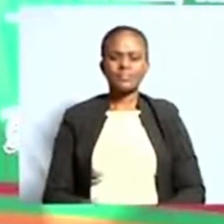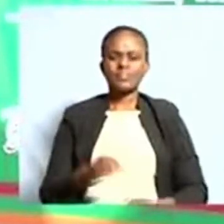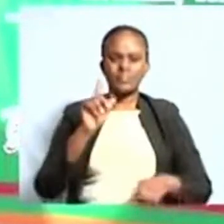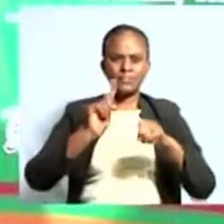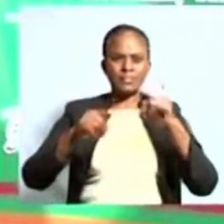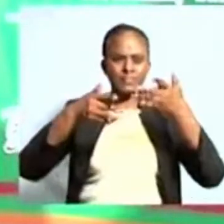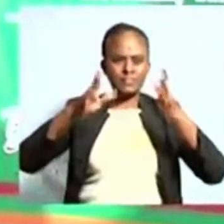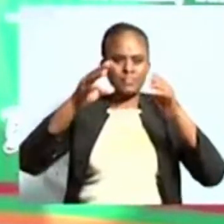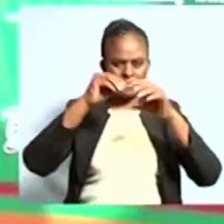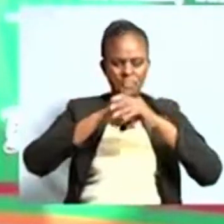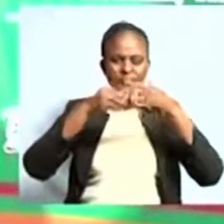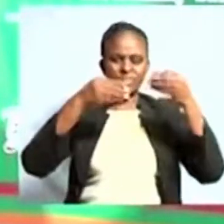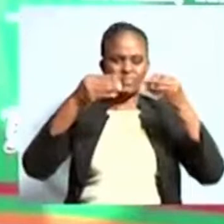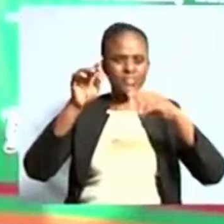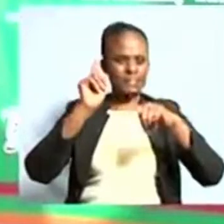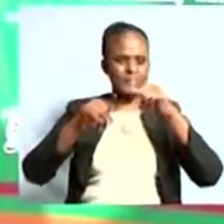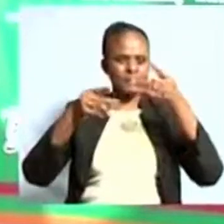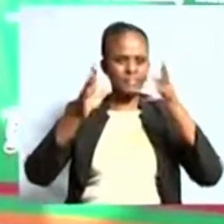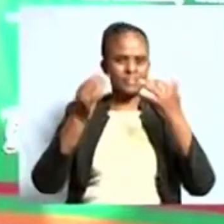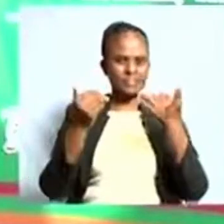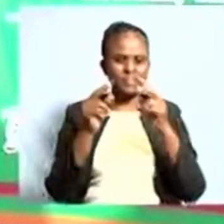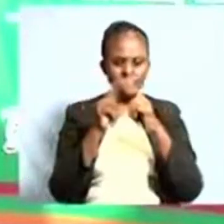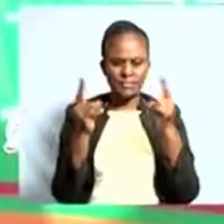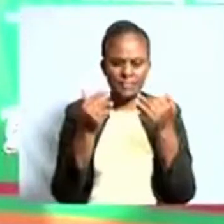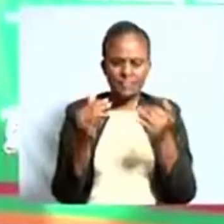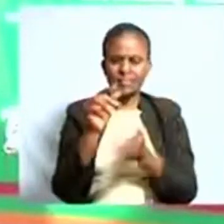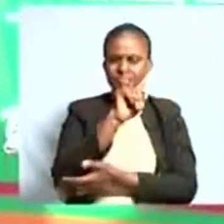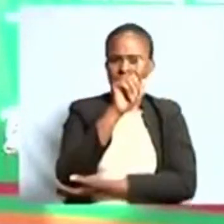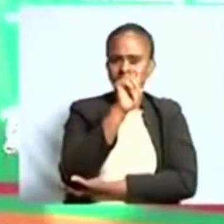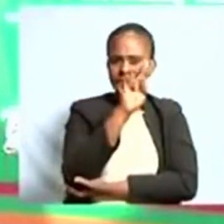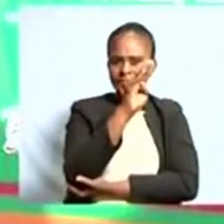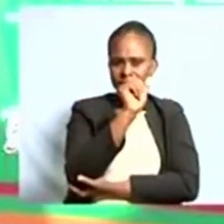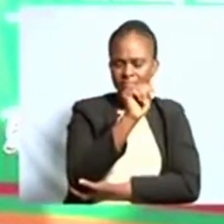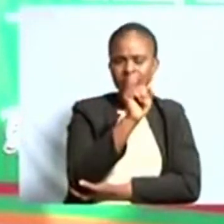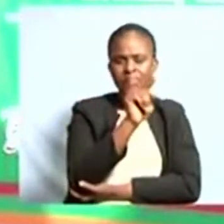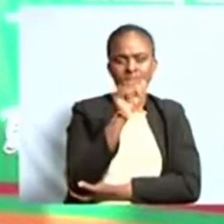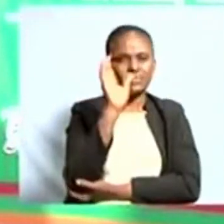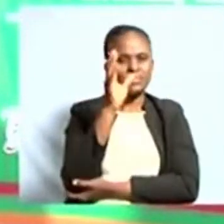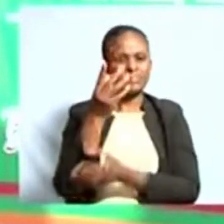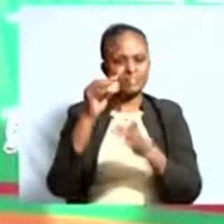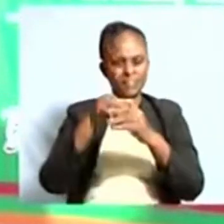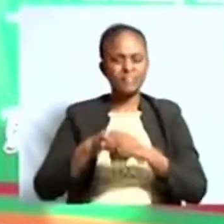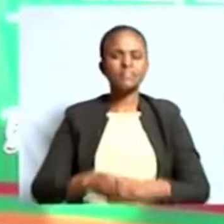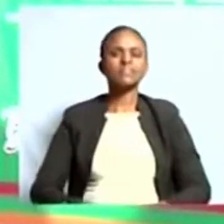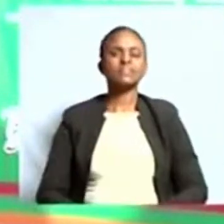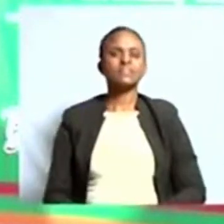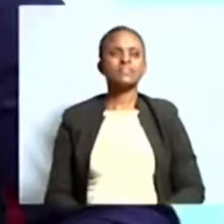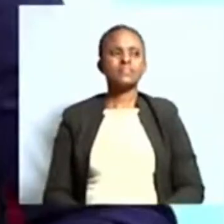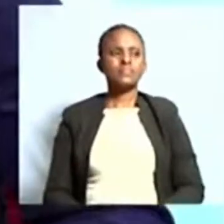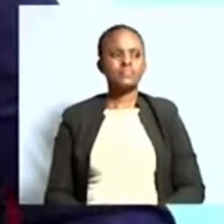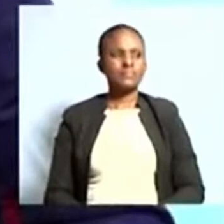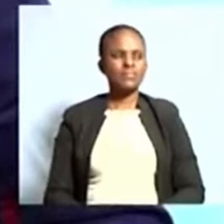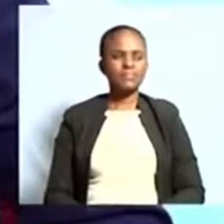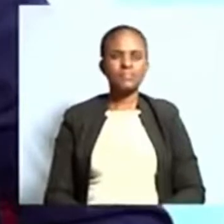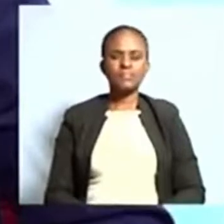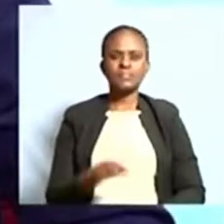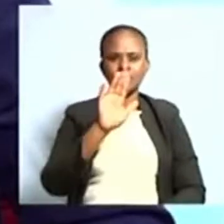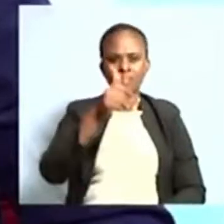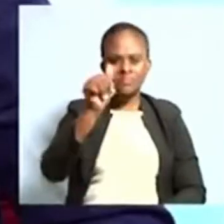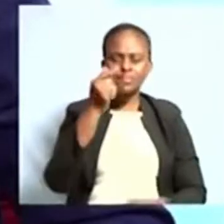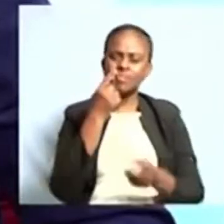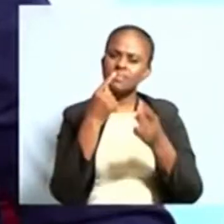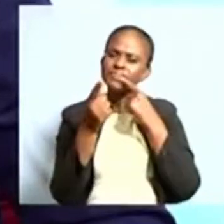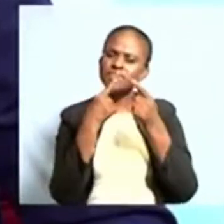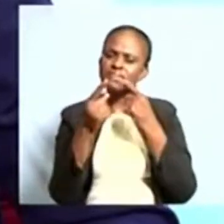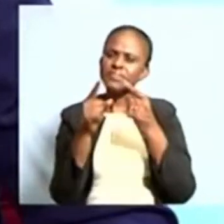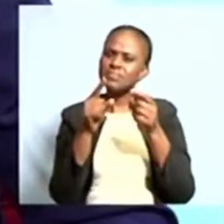market. Yeah. So ZABs will come in. Okay. Yeah. Right. You did touch on piracy as well. Maybe you